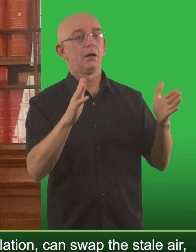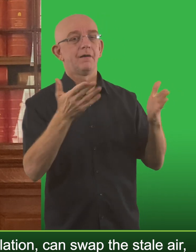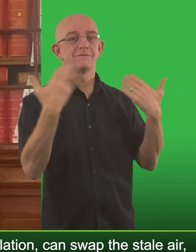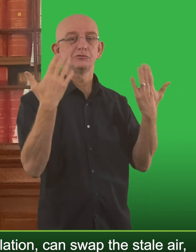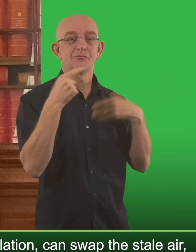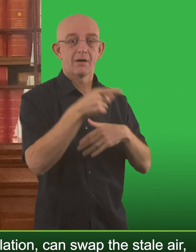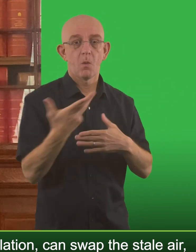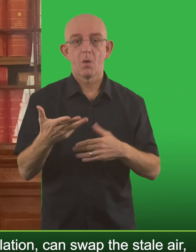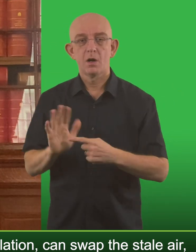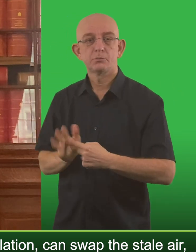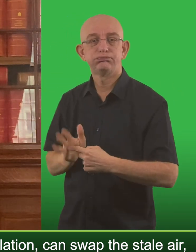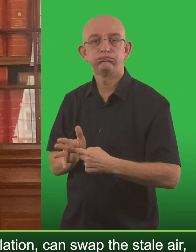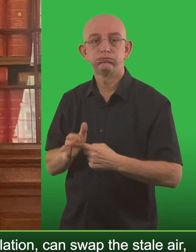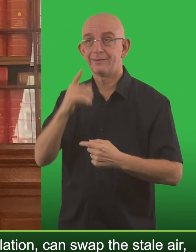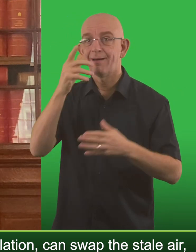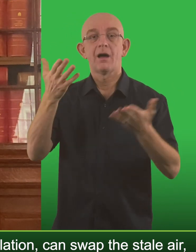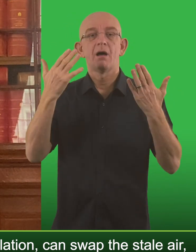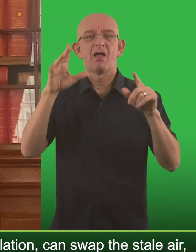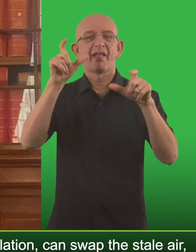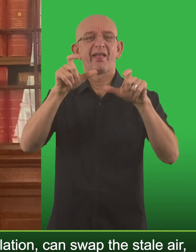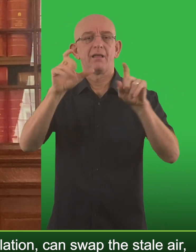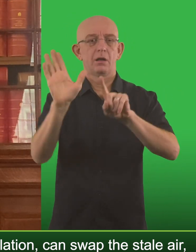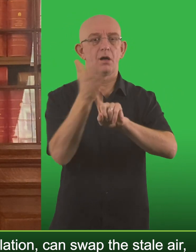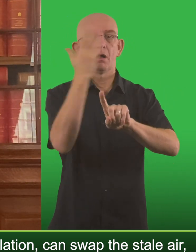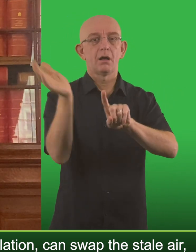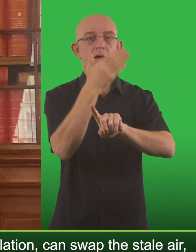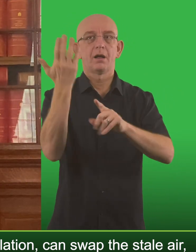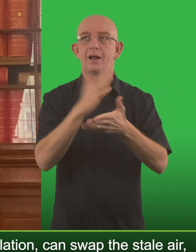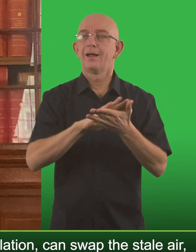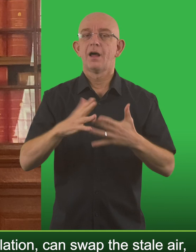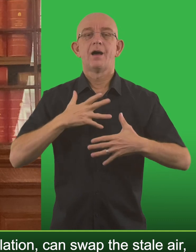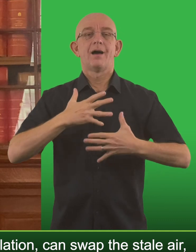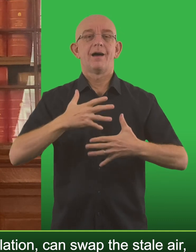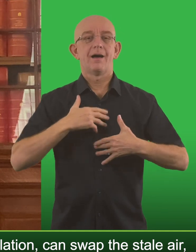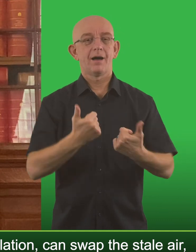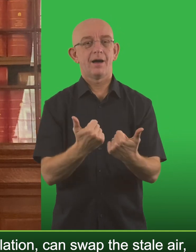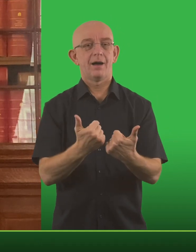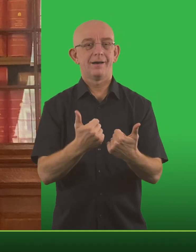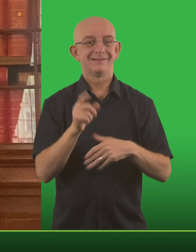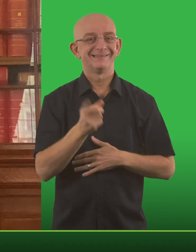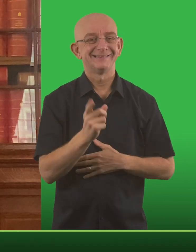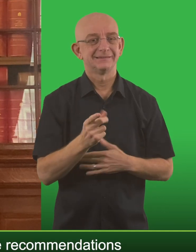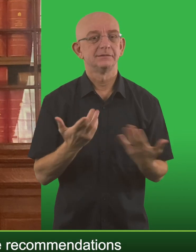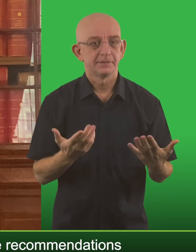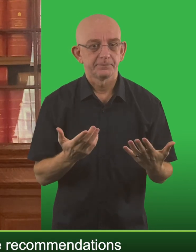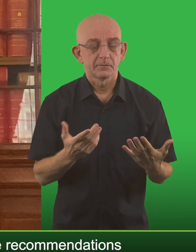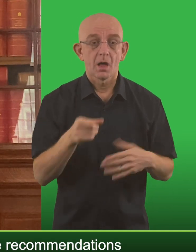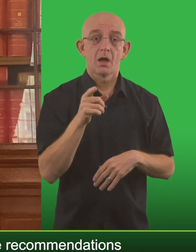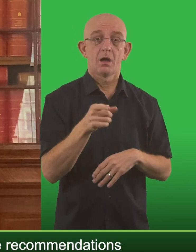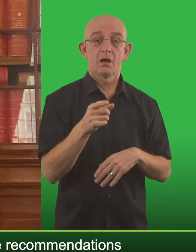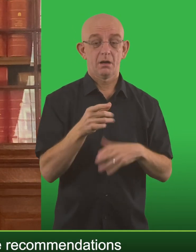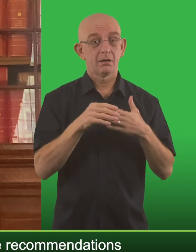or mechanical ventilation, can swap the stale air, which is full of droplets, with clean air, which is safer to breathe. The